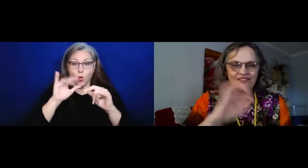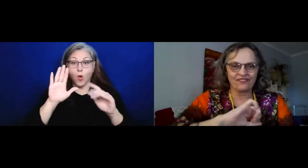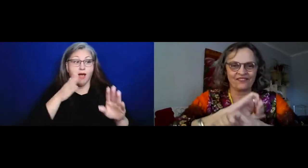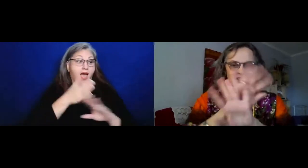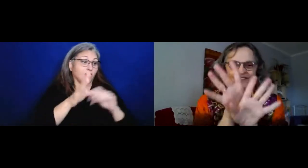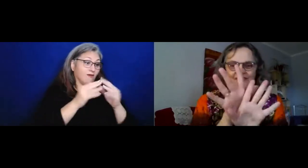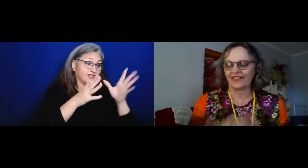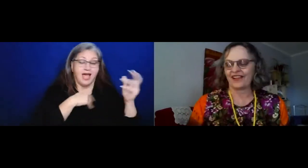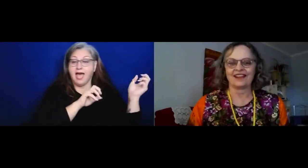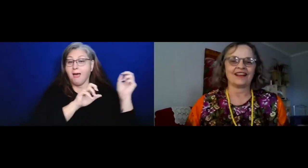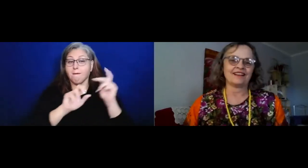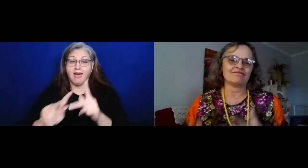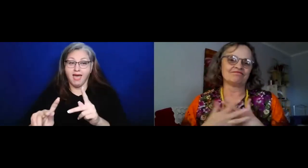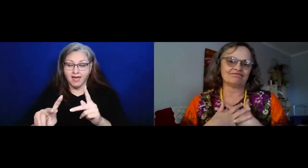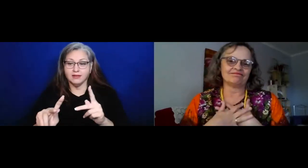conference, I